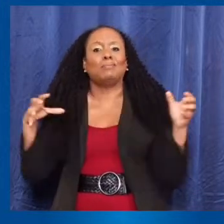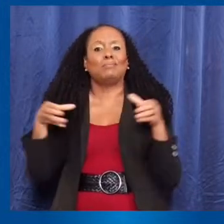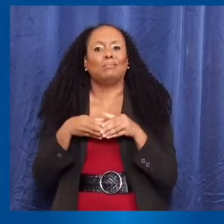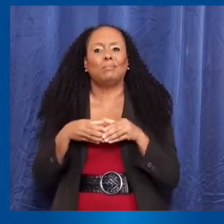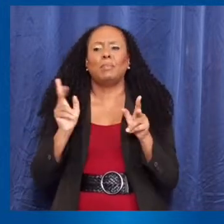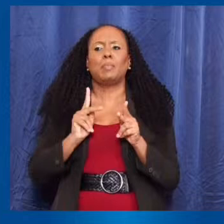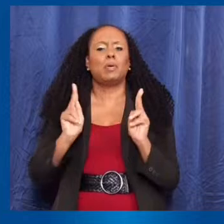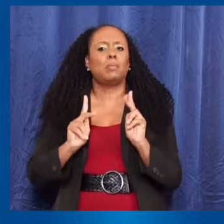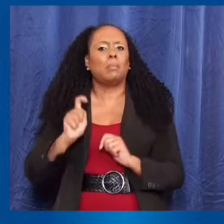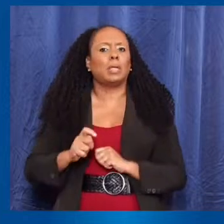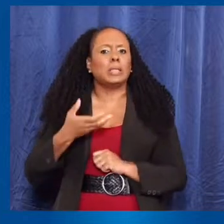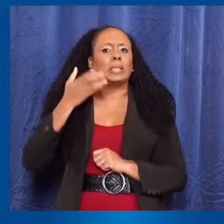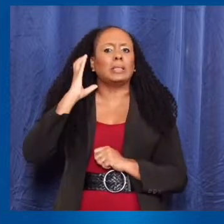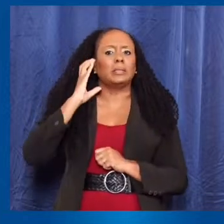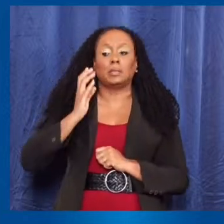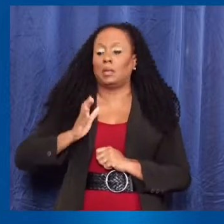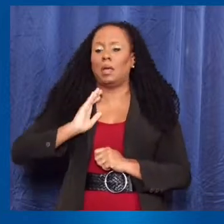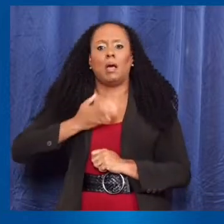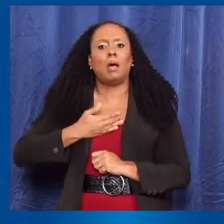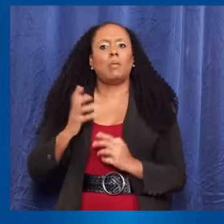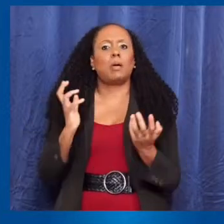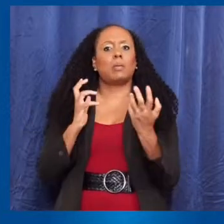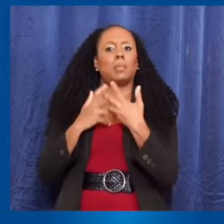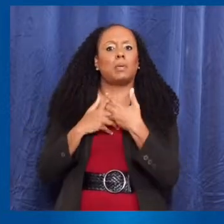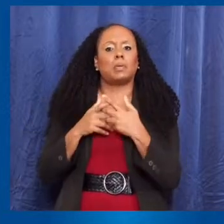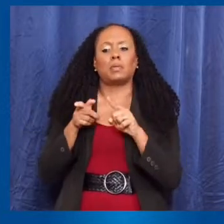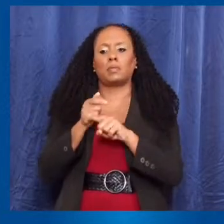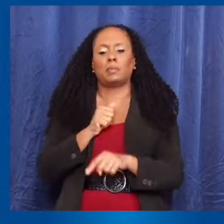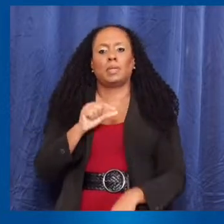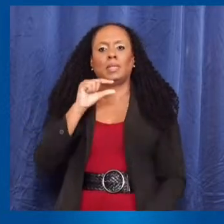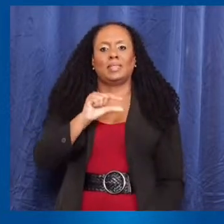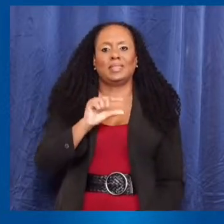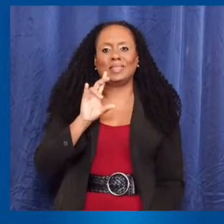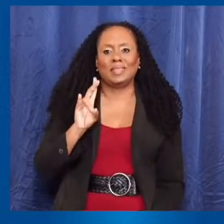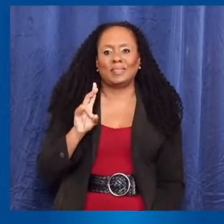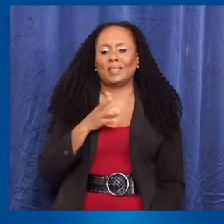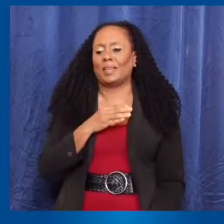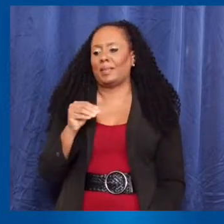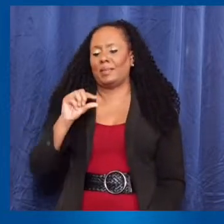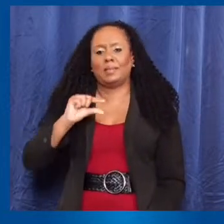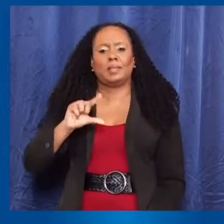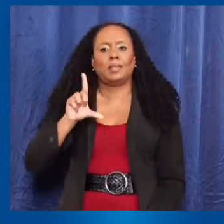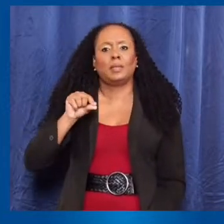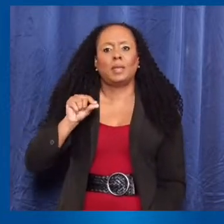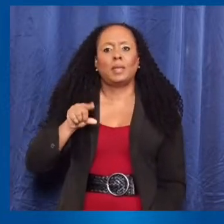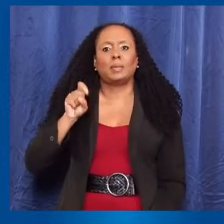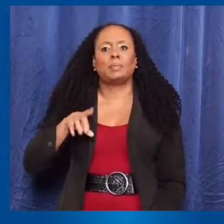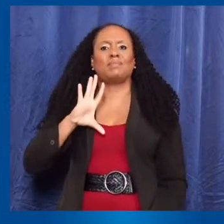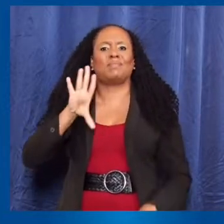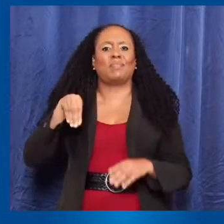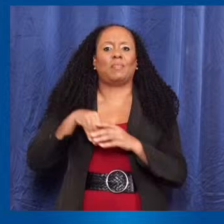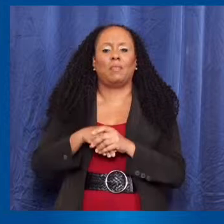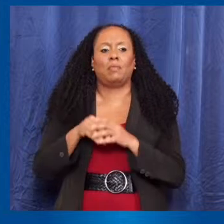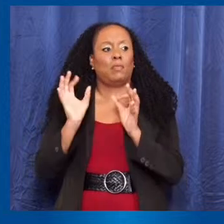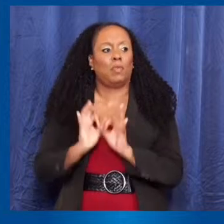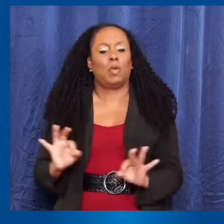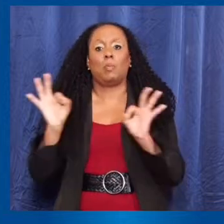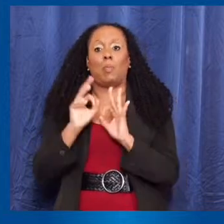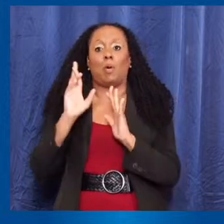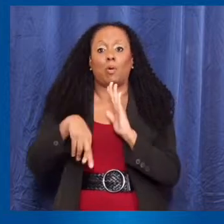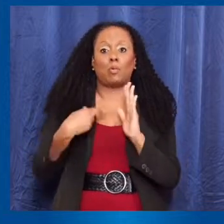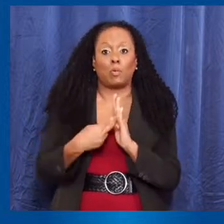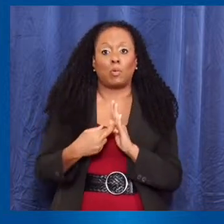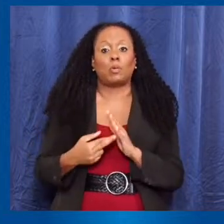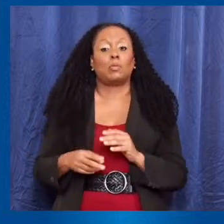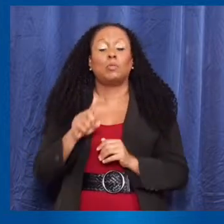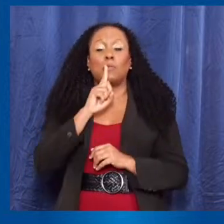Our partners from the G7 and G20 need to play a prominent role, particularly India